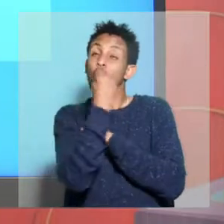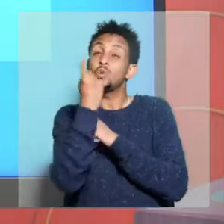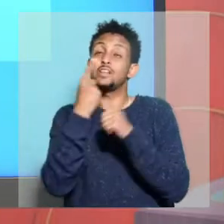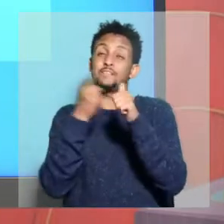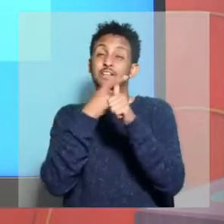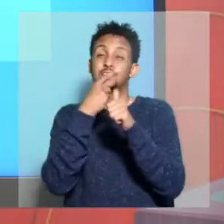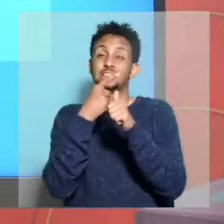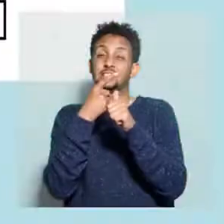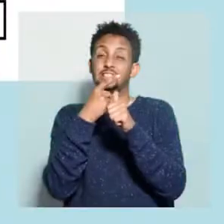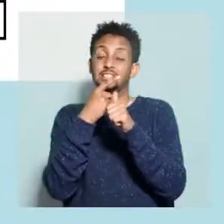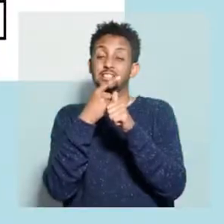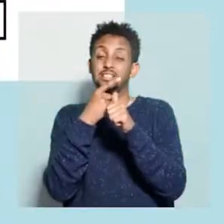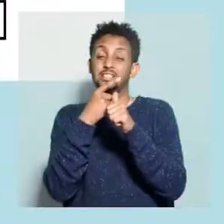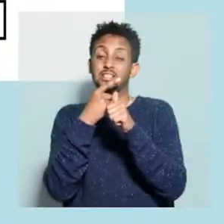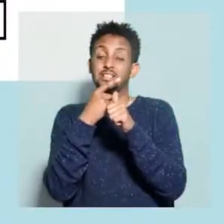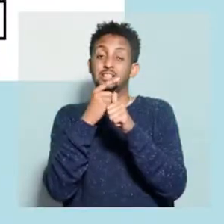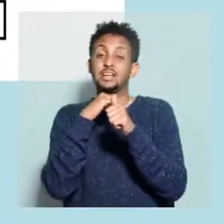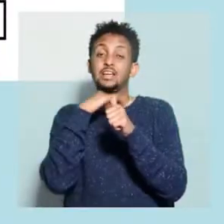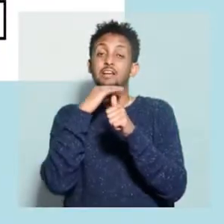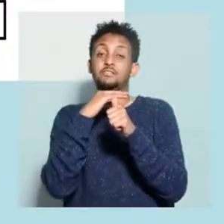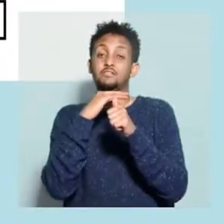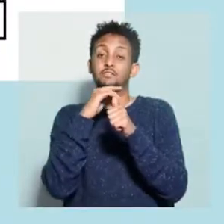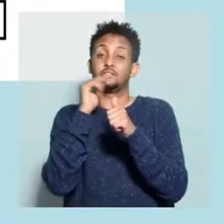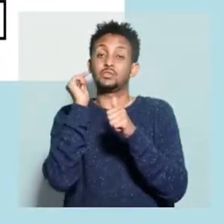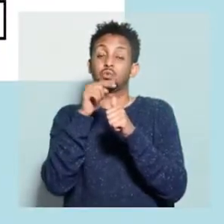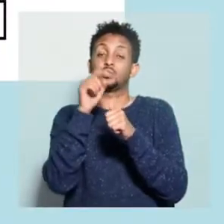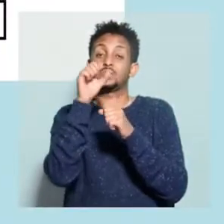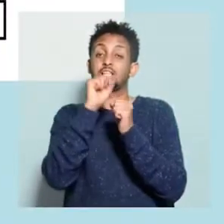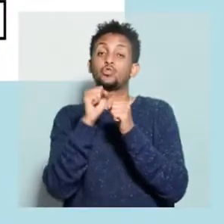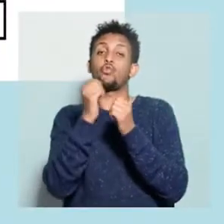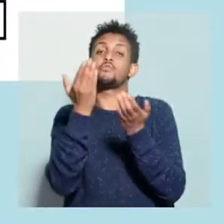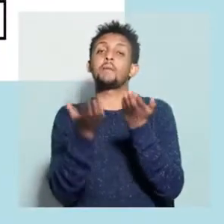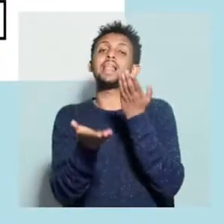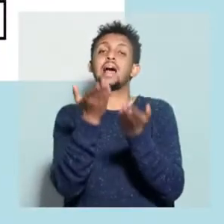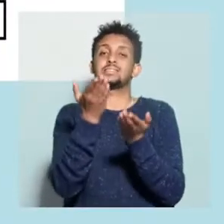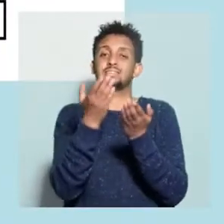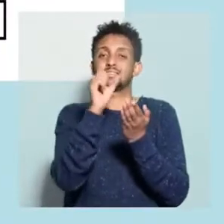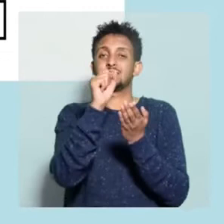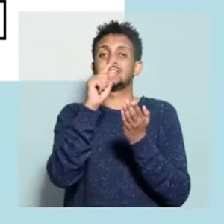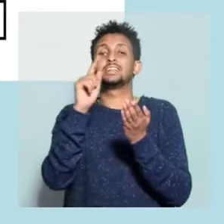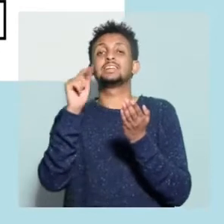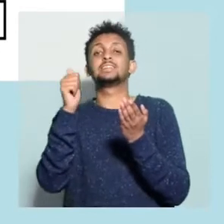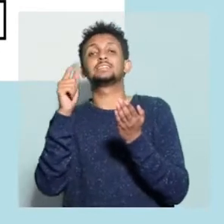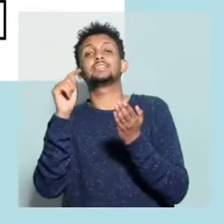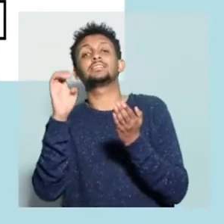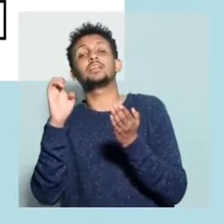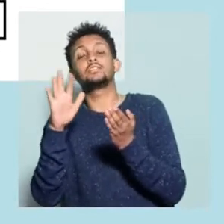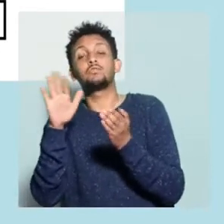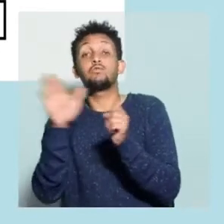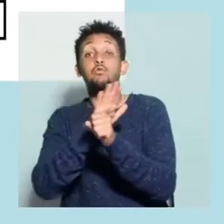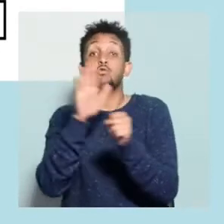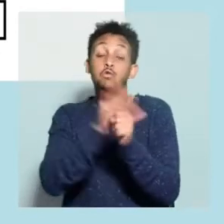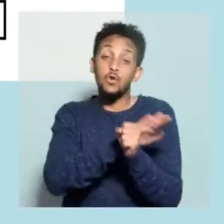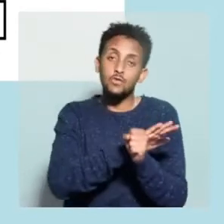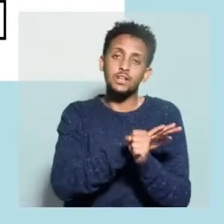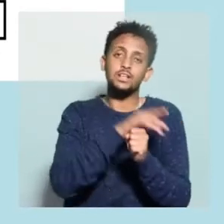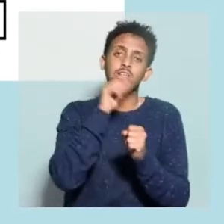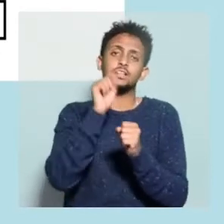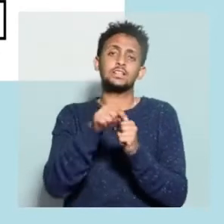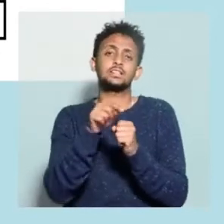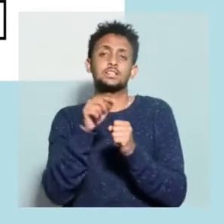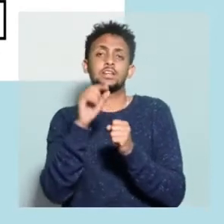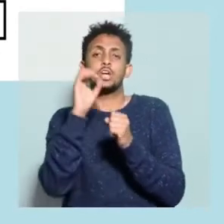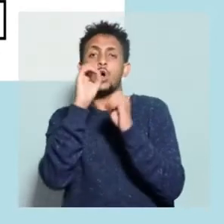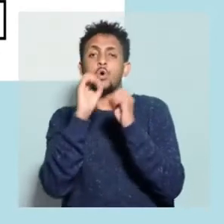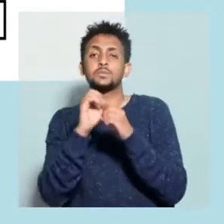first condition is enough to suffice state of balance. If the first condition is fulfilled, it's enough